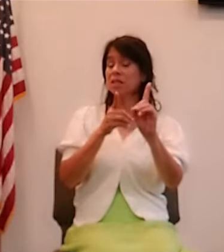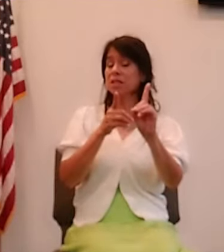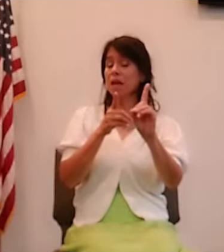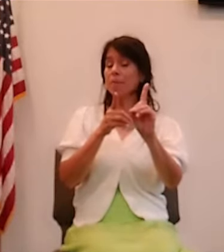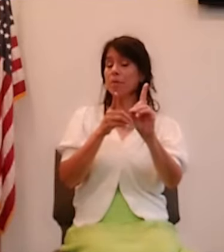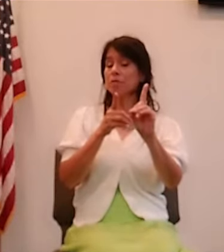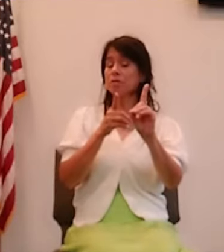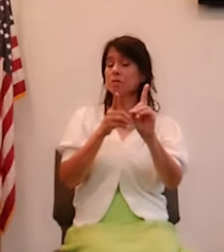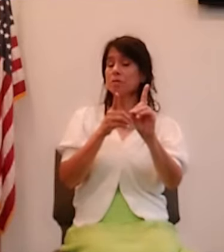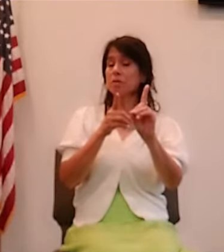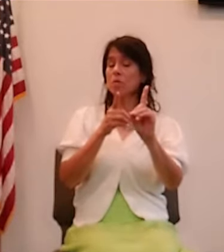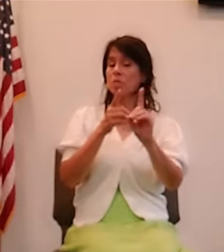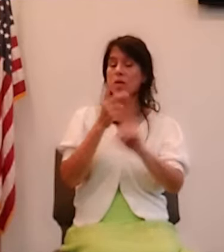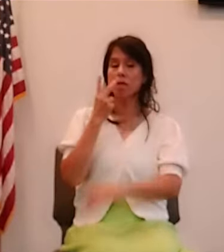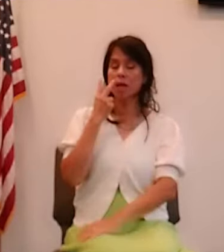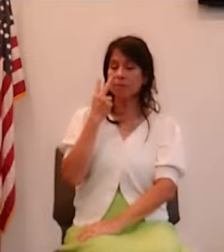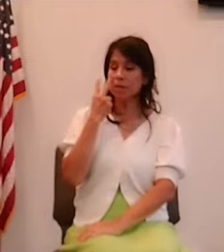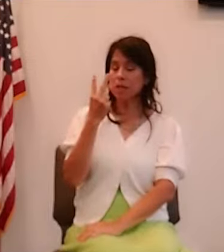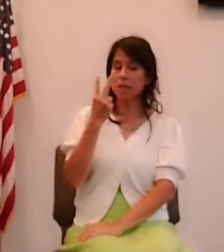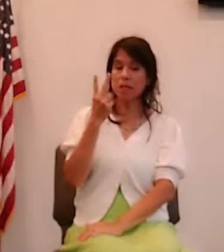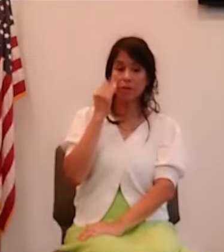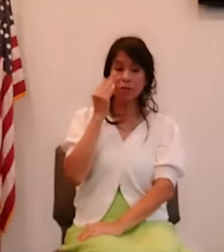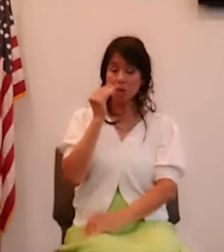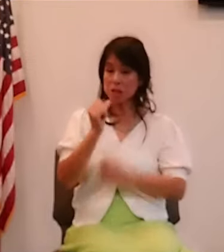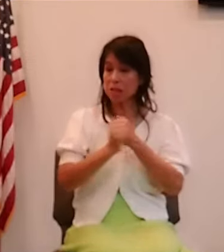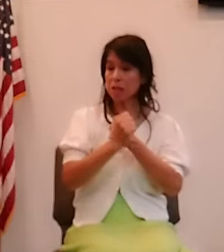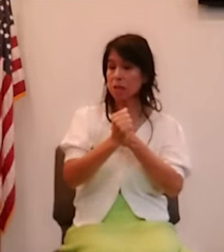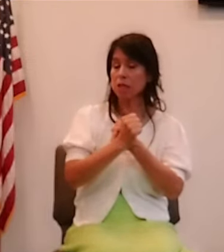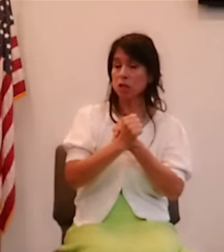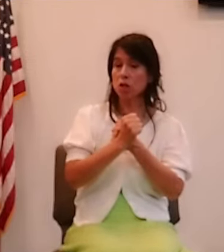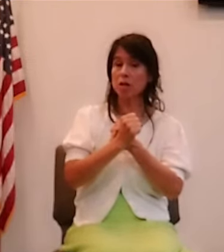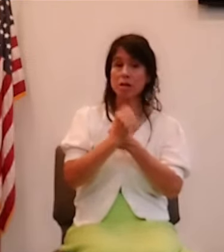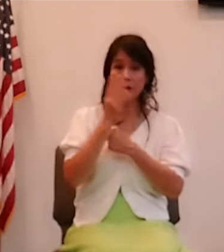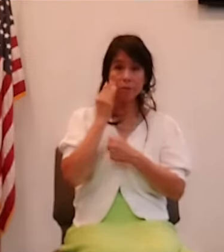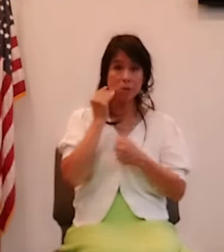they've had the danger and they've had the fear